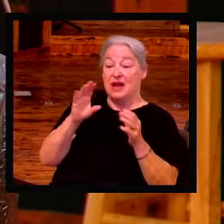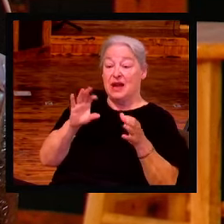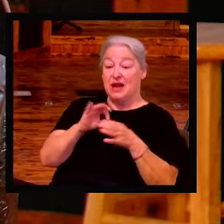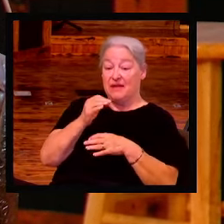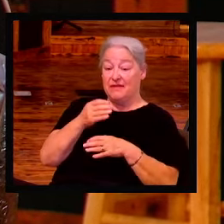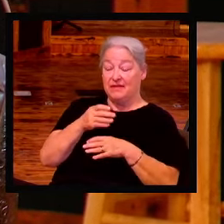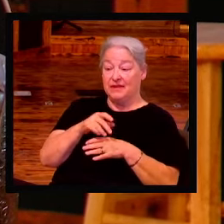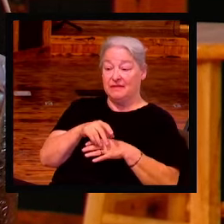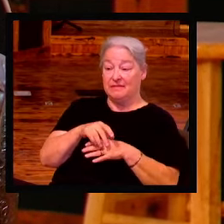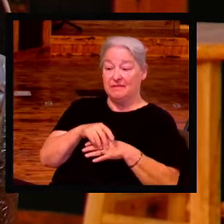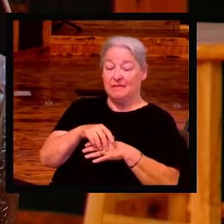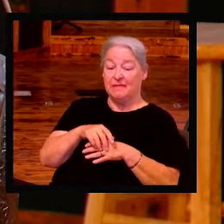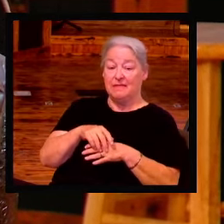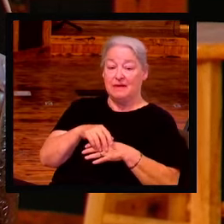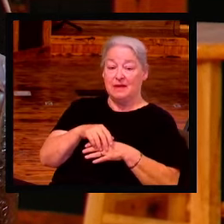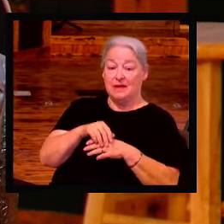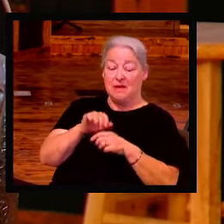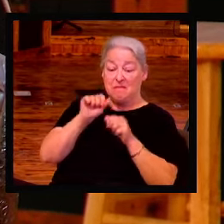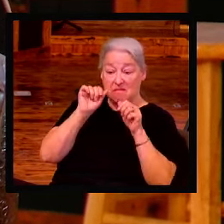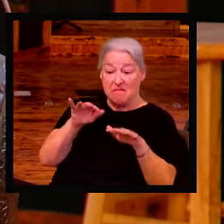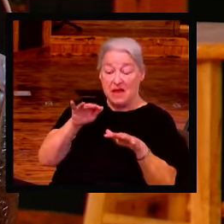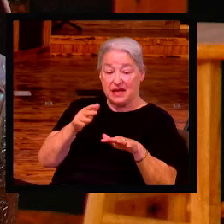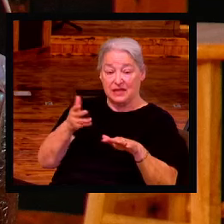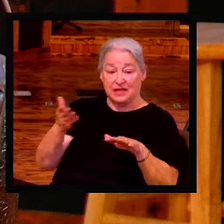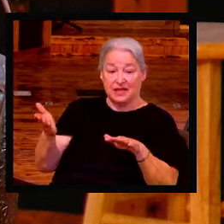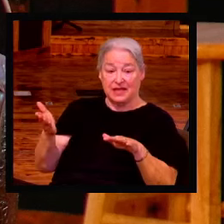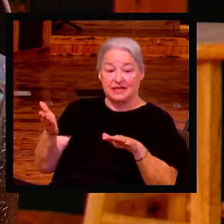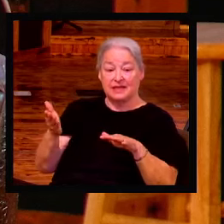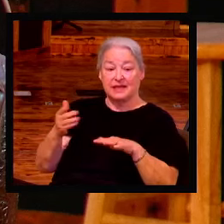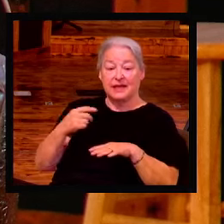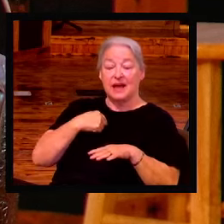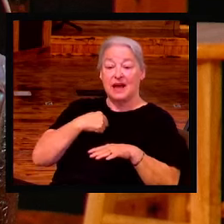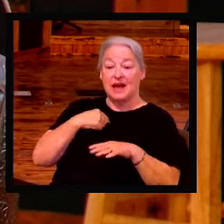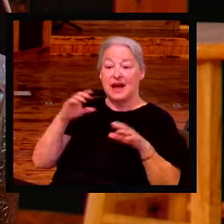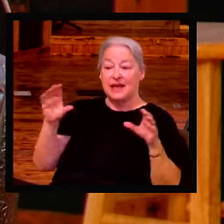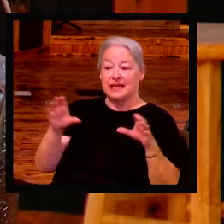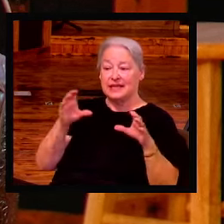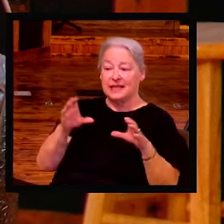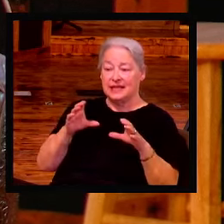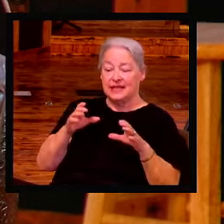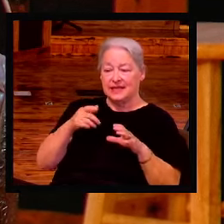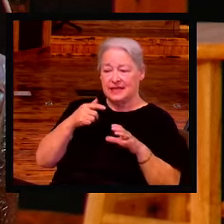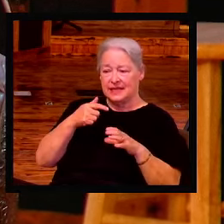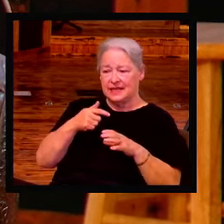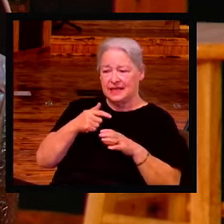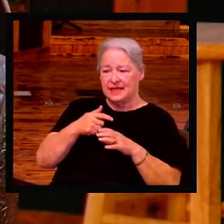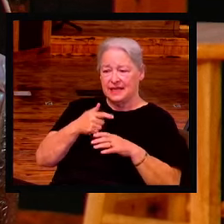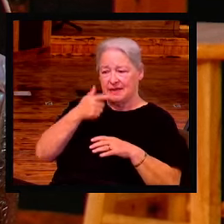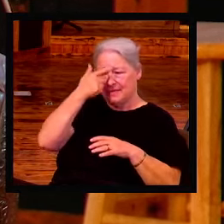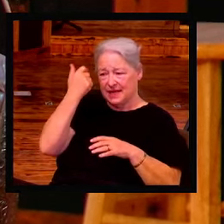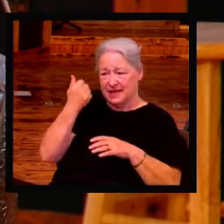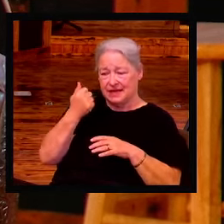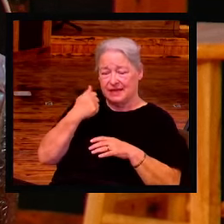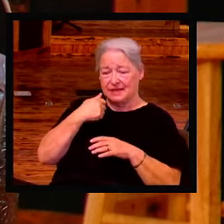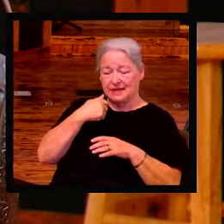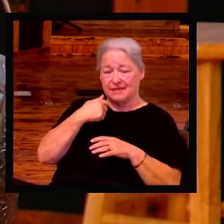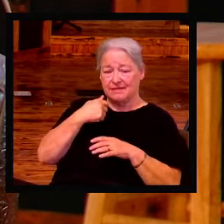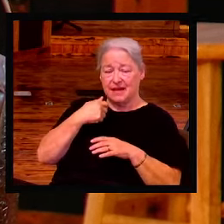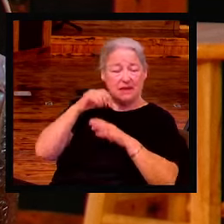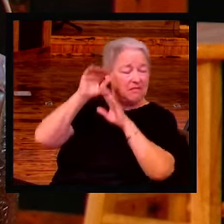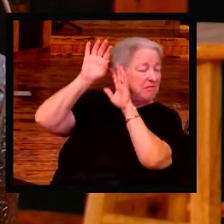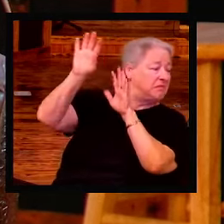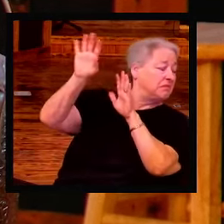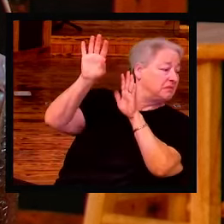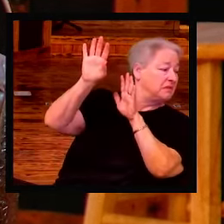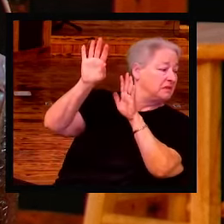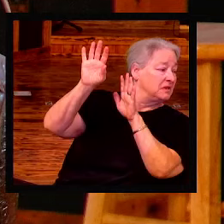So I did it because I turned my back on God, and when people